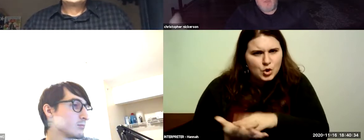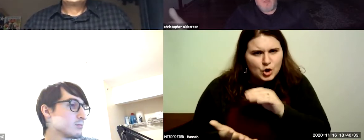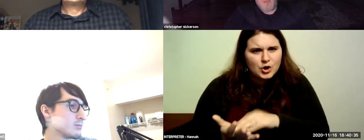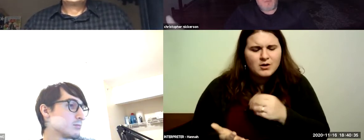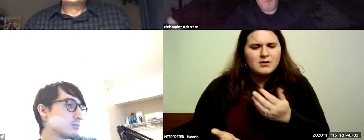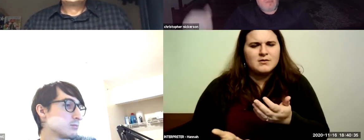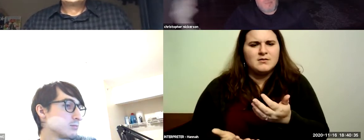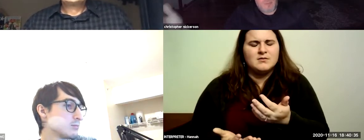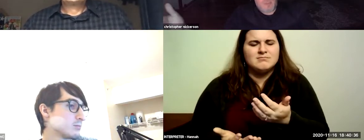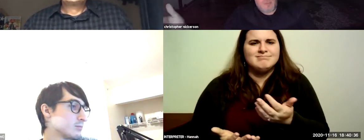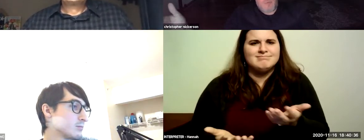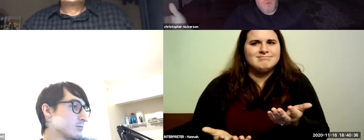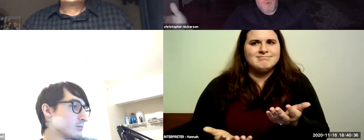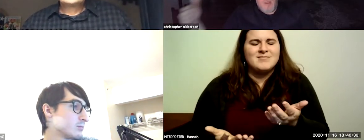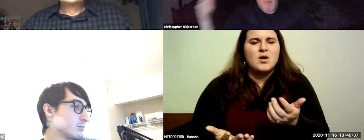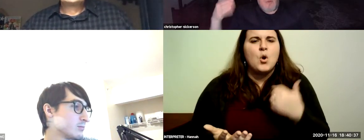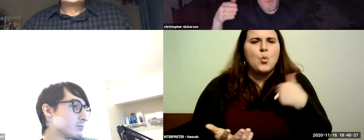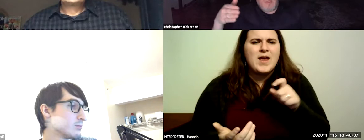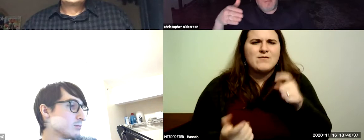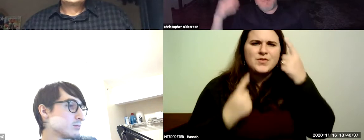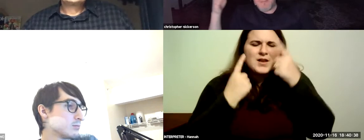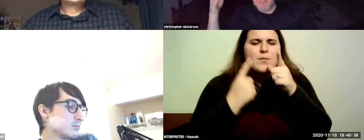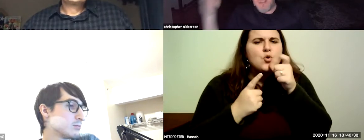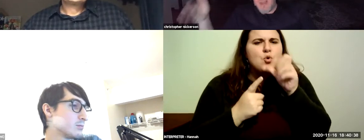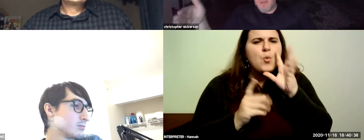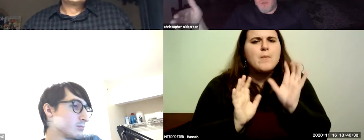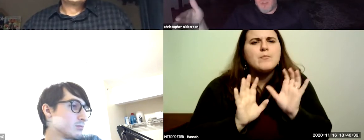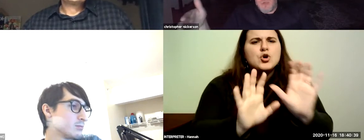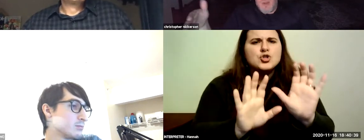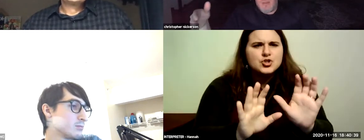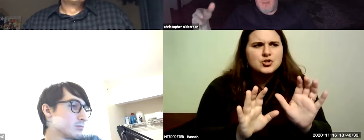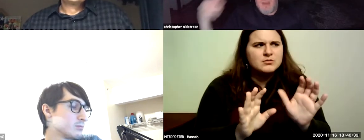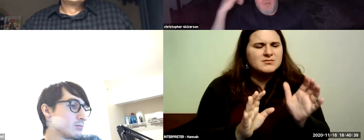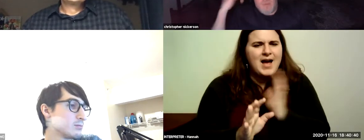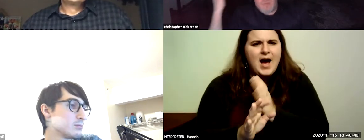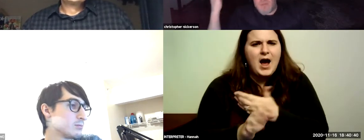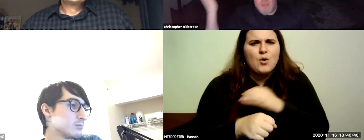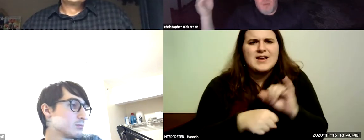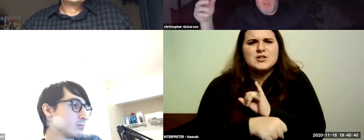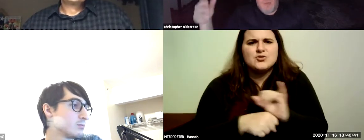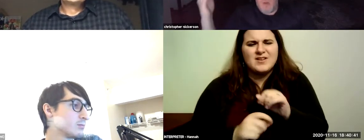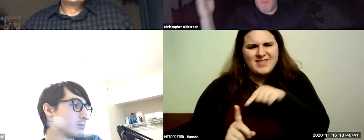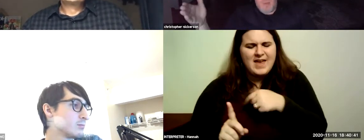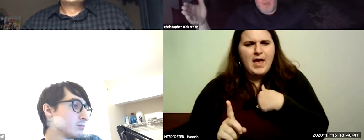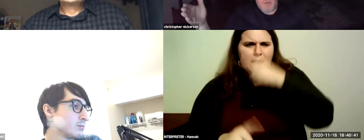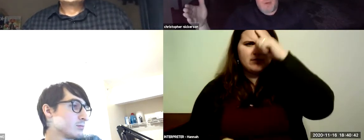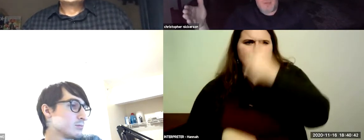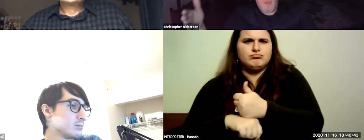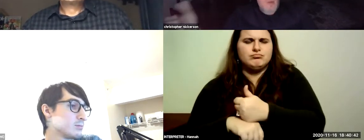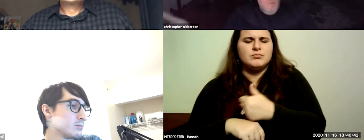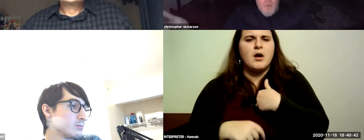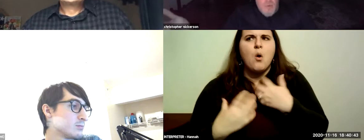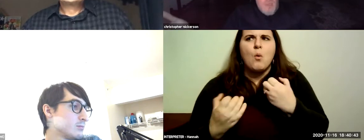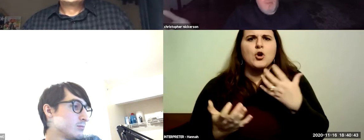someone in the industry that's going to push the industry forward. They're looking to the end of their journey, right? Like they have this thing in their mind, well, I have to go make